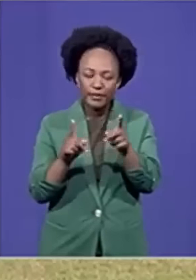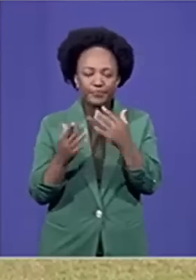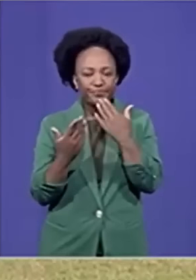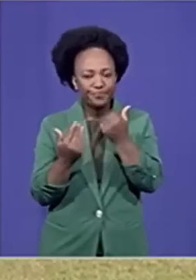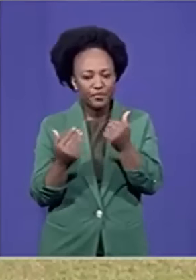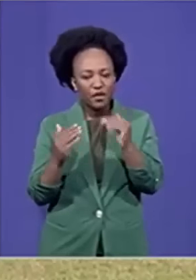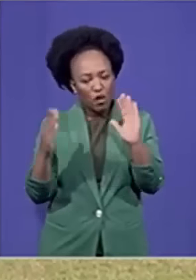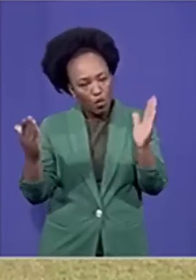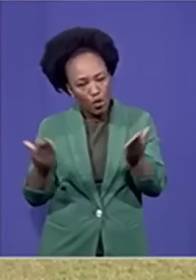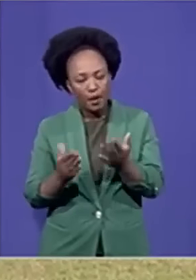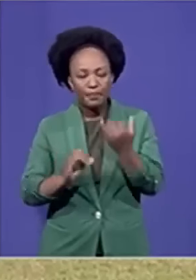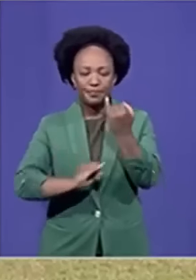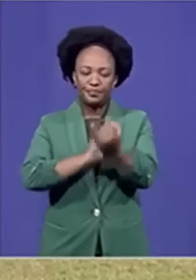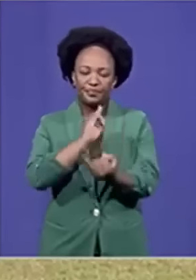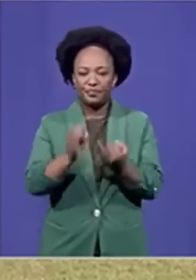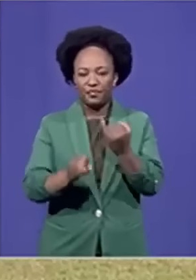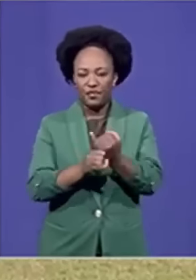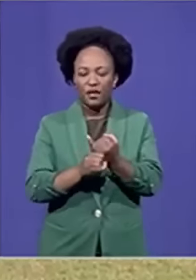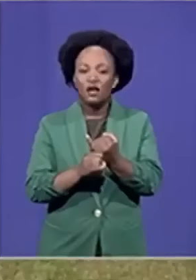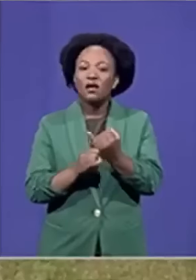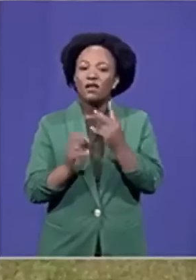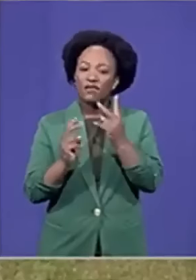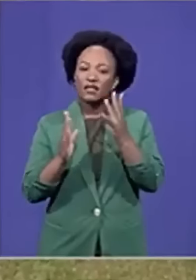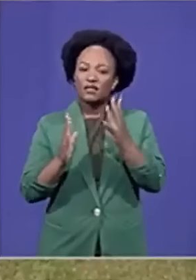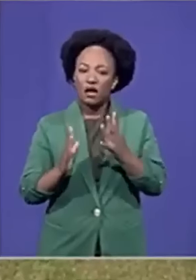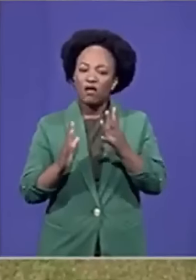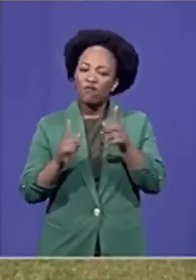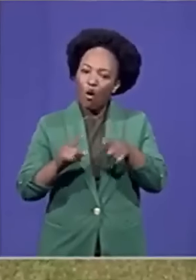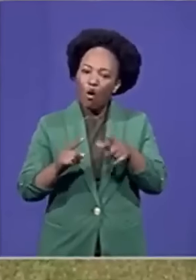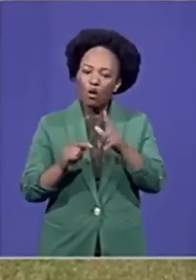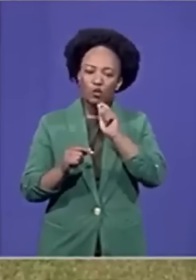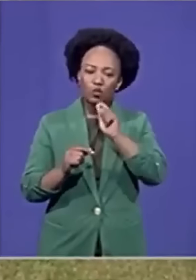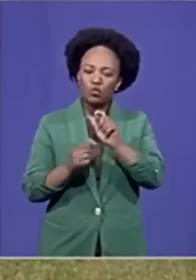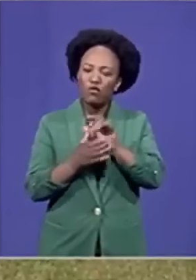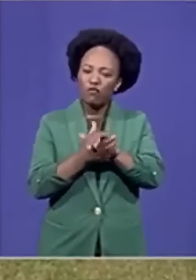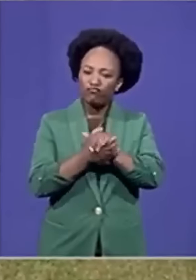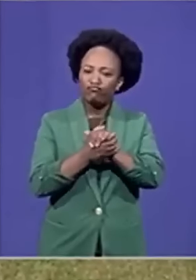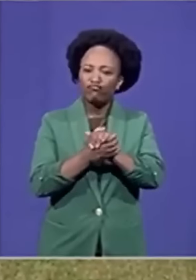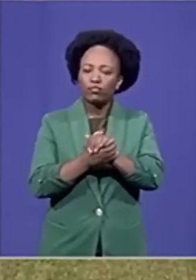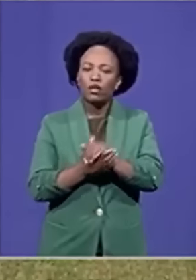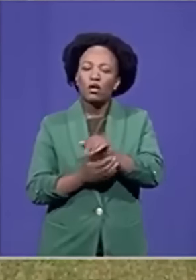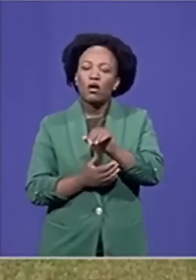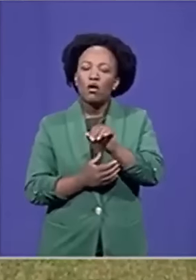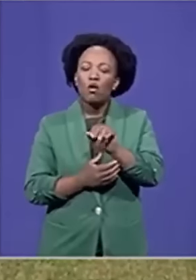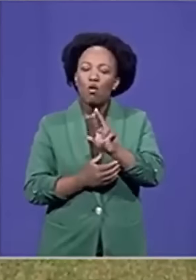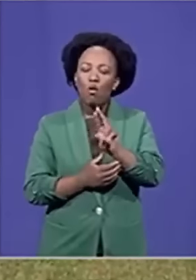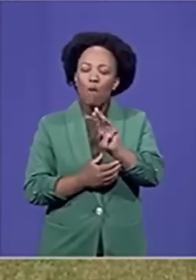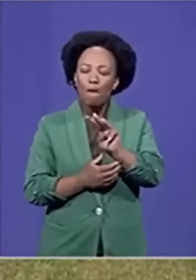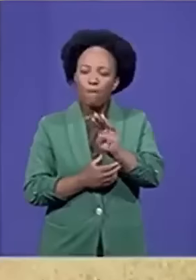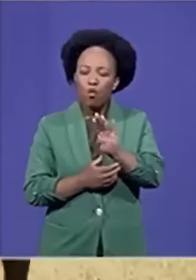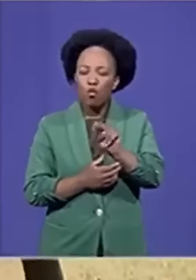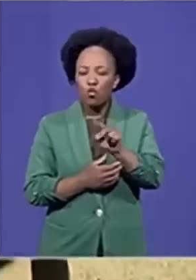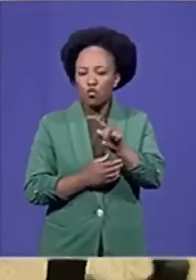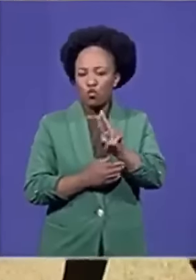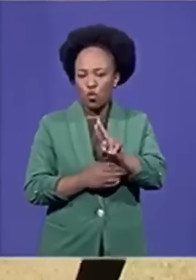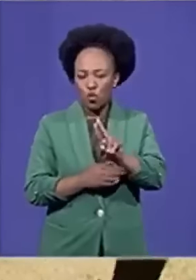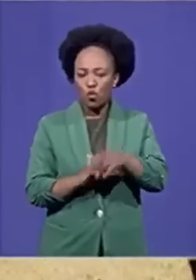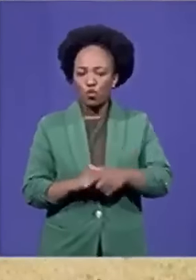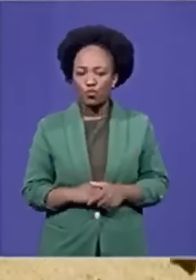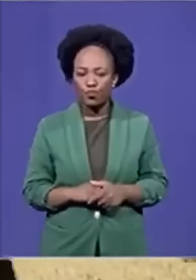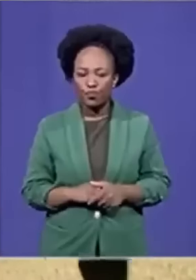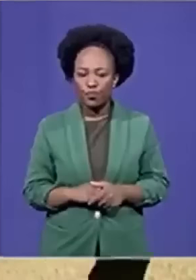our international visitors in the true spirit of Ubuntu. Brigadier, ha re sheba marangrang a dikgokahanyo e leng